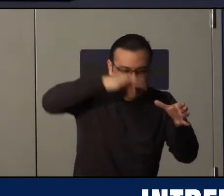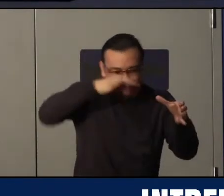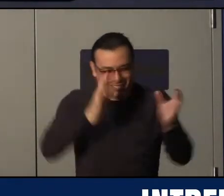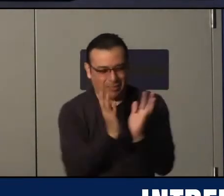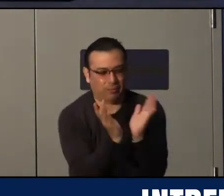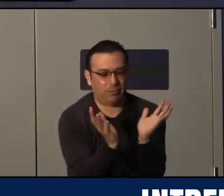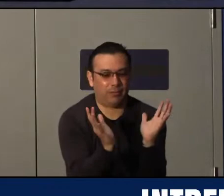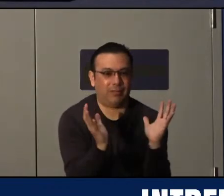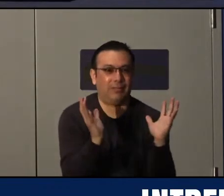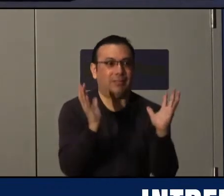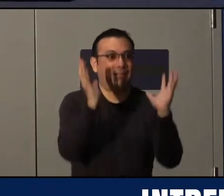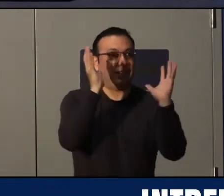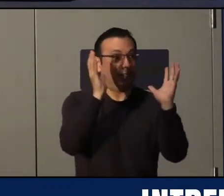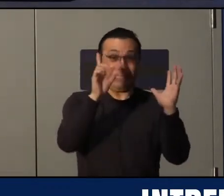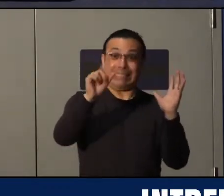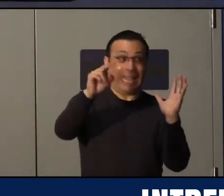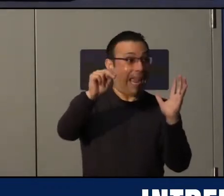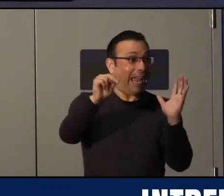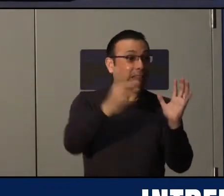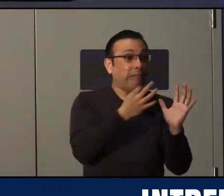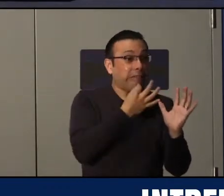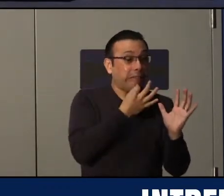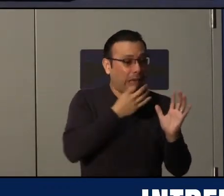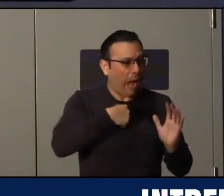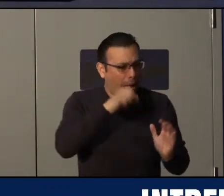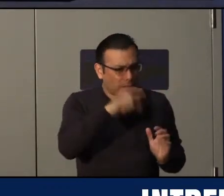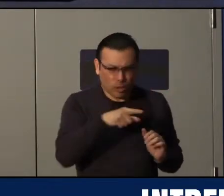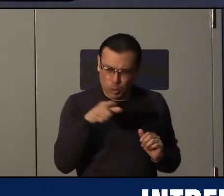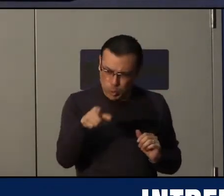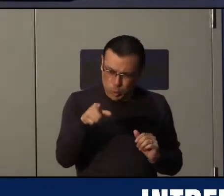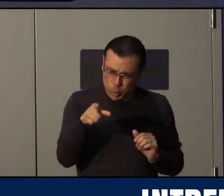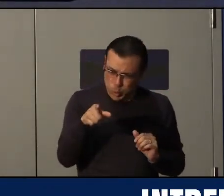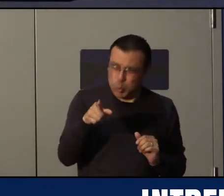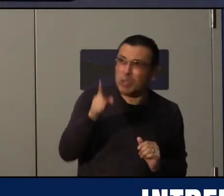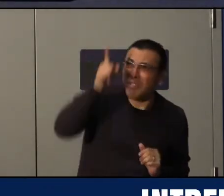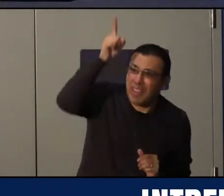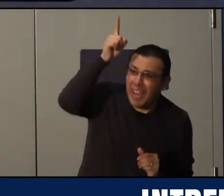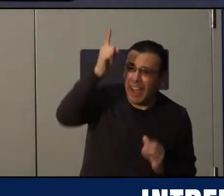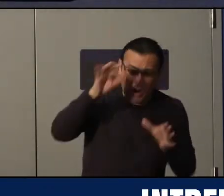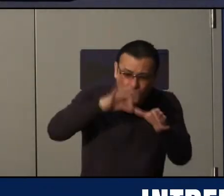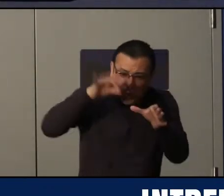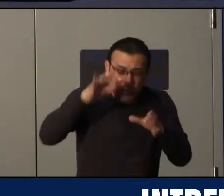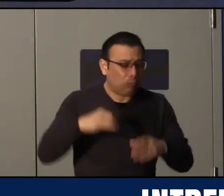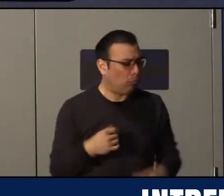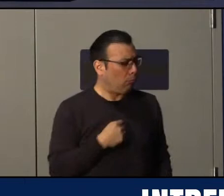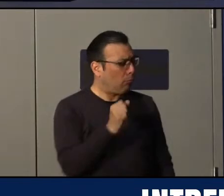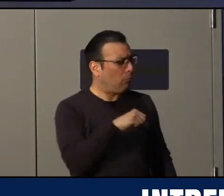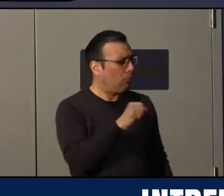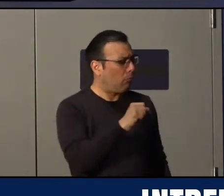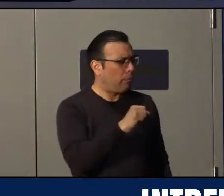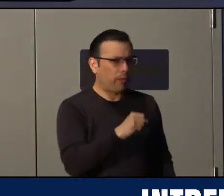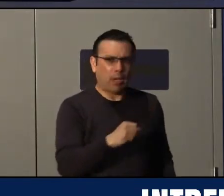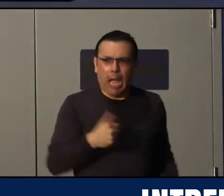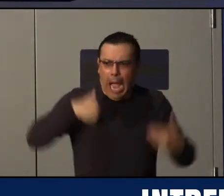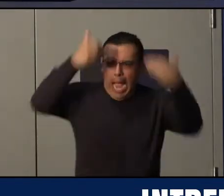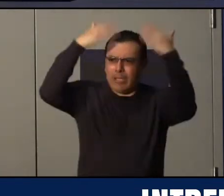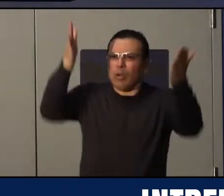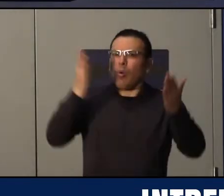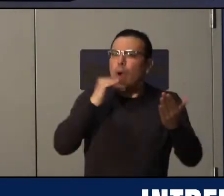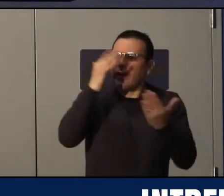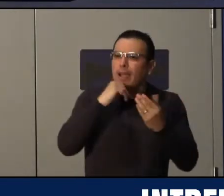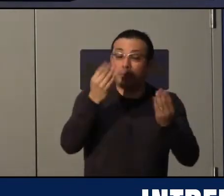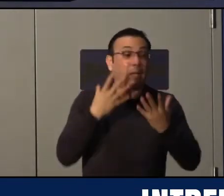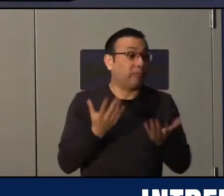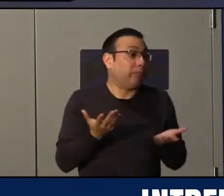weaver, and I asked him, I'm like, Dan, did you weave baskets in space? And he's like, yeah. And I'm like, well, why didn't we know about that? He's like,